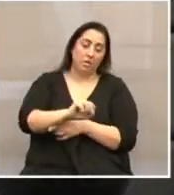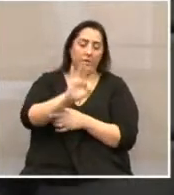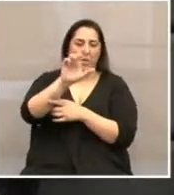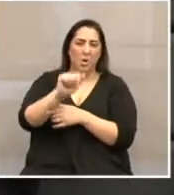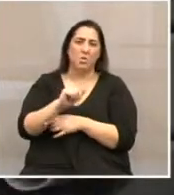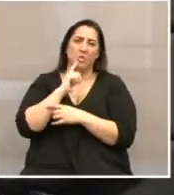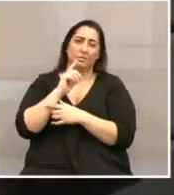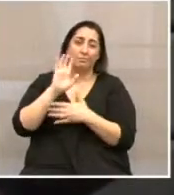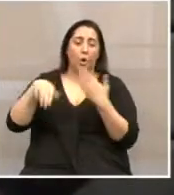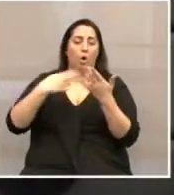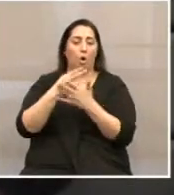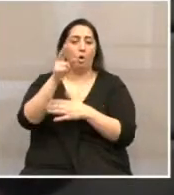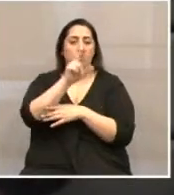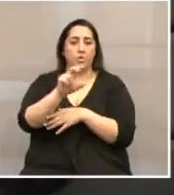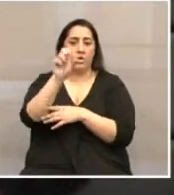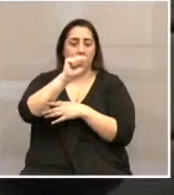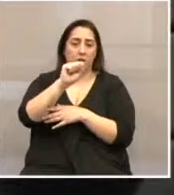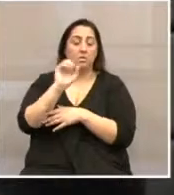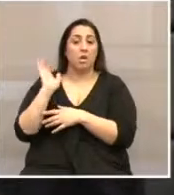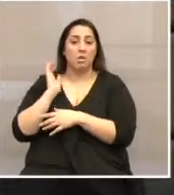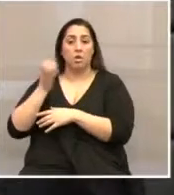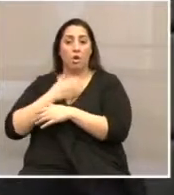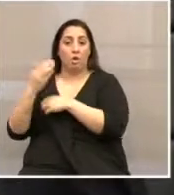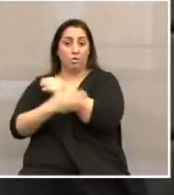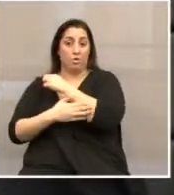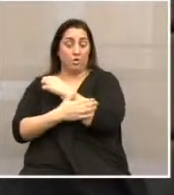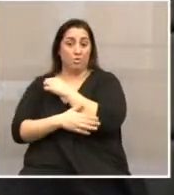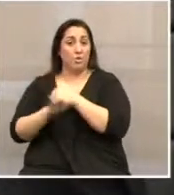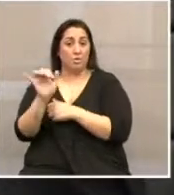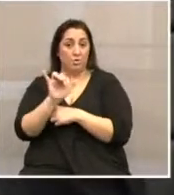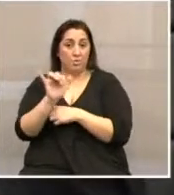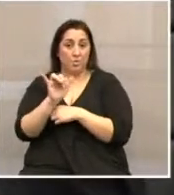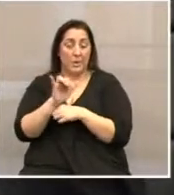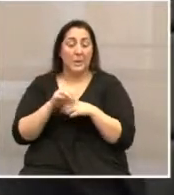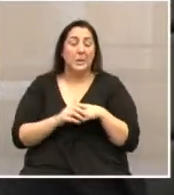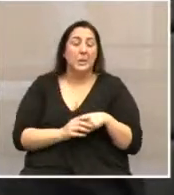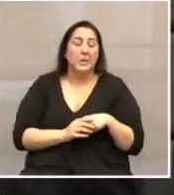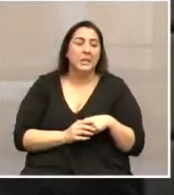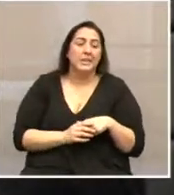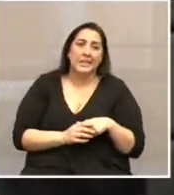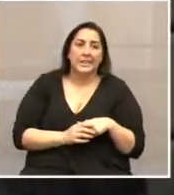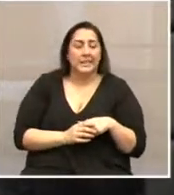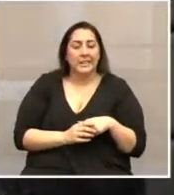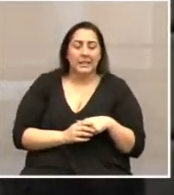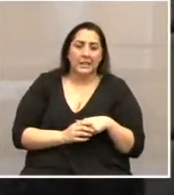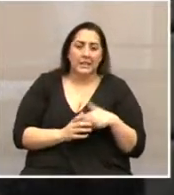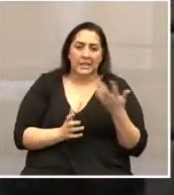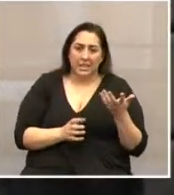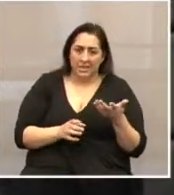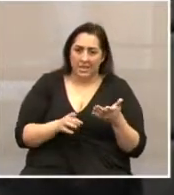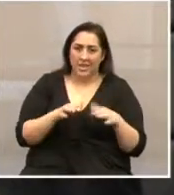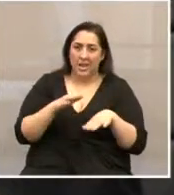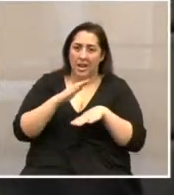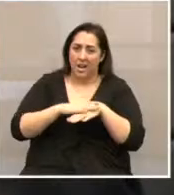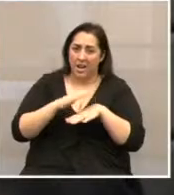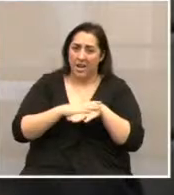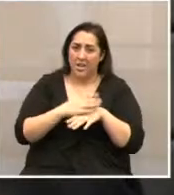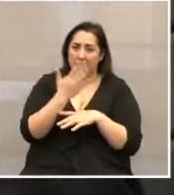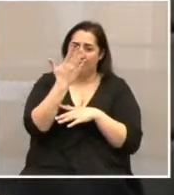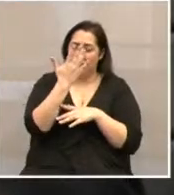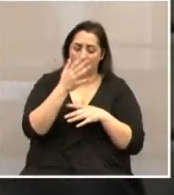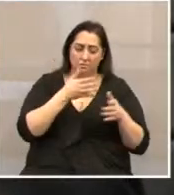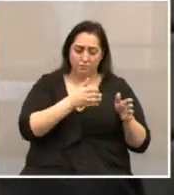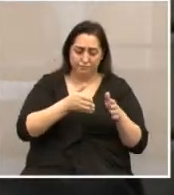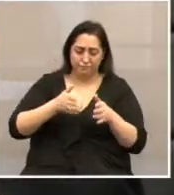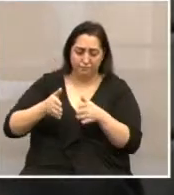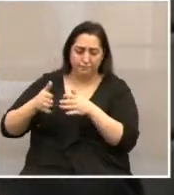and also in our countries back home in Latin America, it takes at least 5 distinct routes.